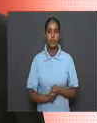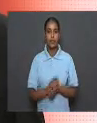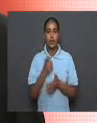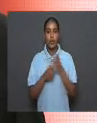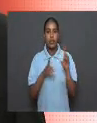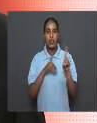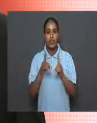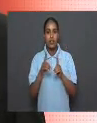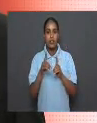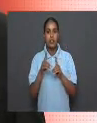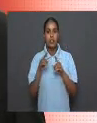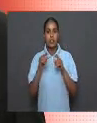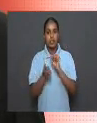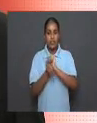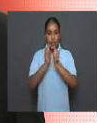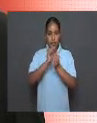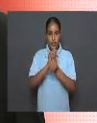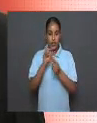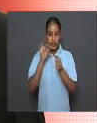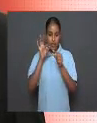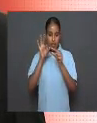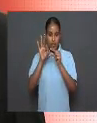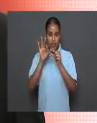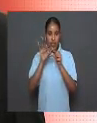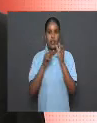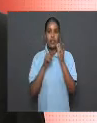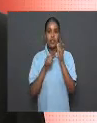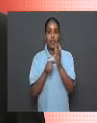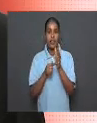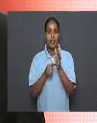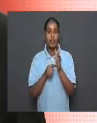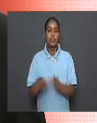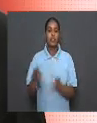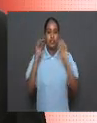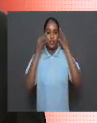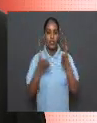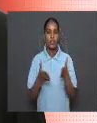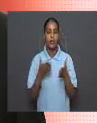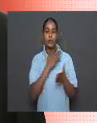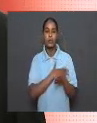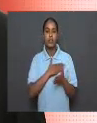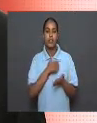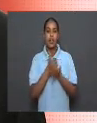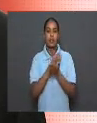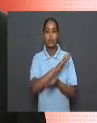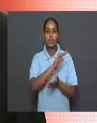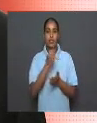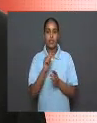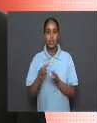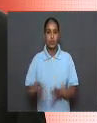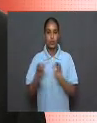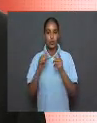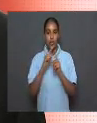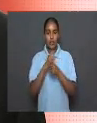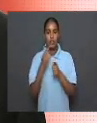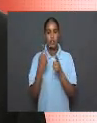What does the deflection of the needle indicate? Teacher, please help the students to answer